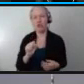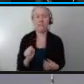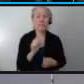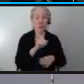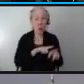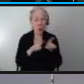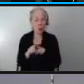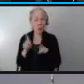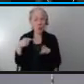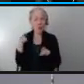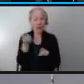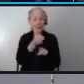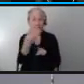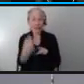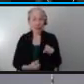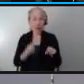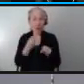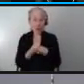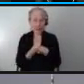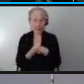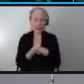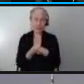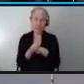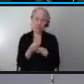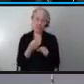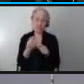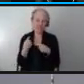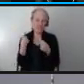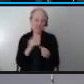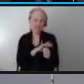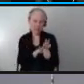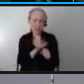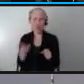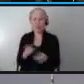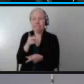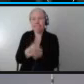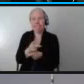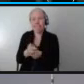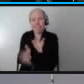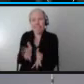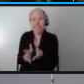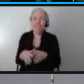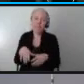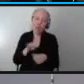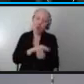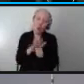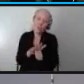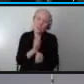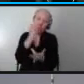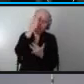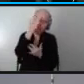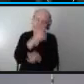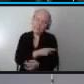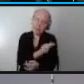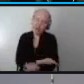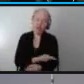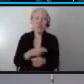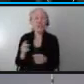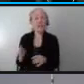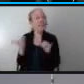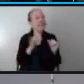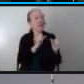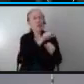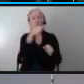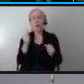last 2 years since the beginning of the pandemic has been caring for COVID patients. So like so many of our astronauts, so many of those